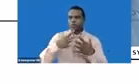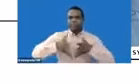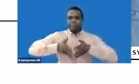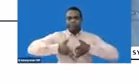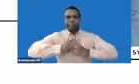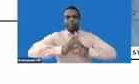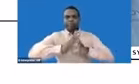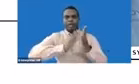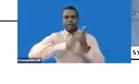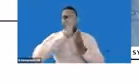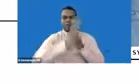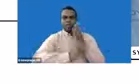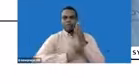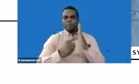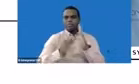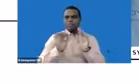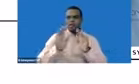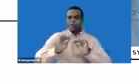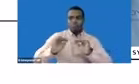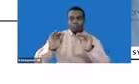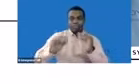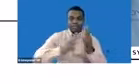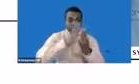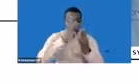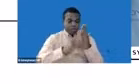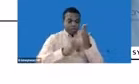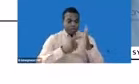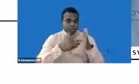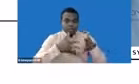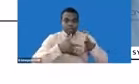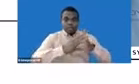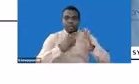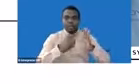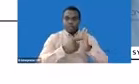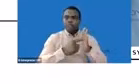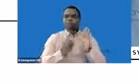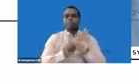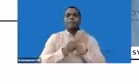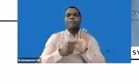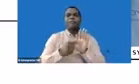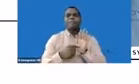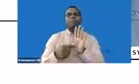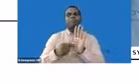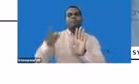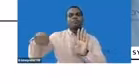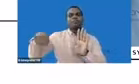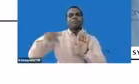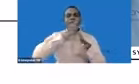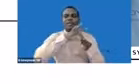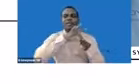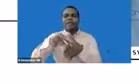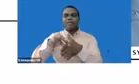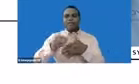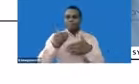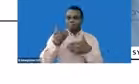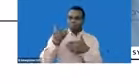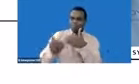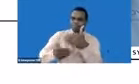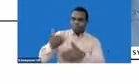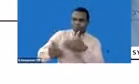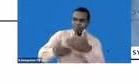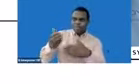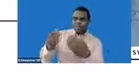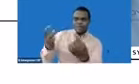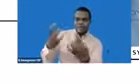to capture the different aspects of giving feedback. So the user aspect, end